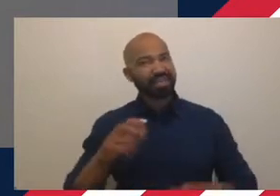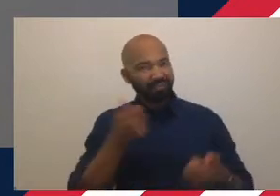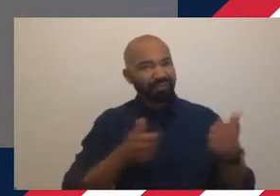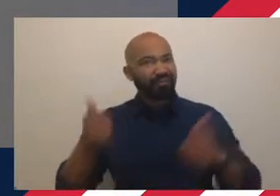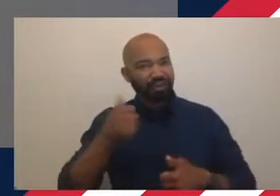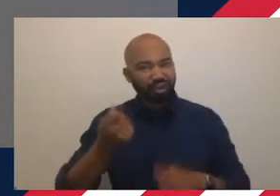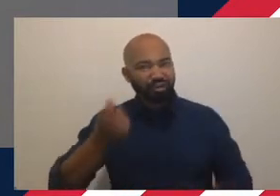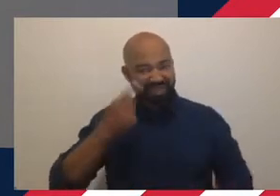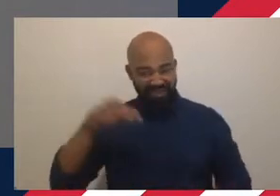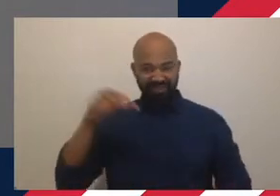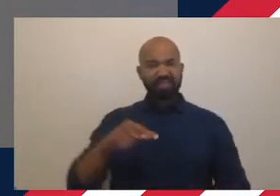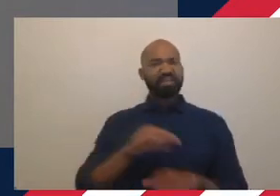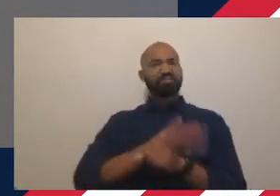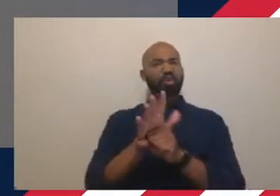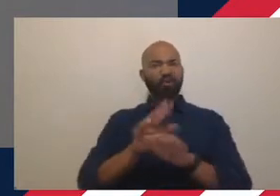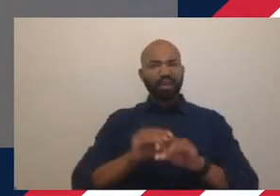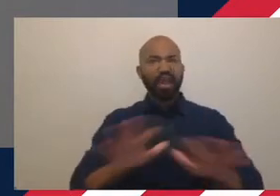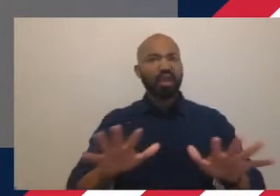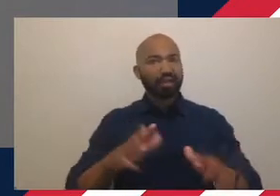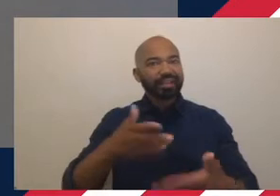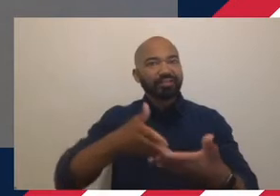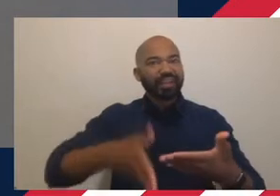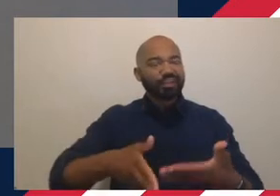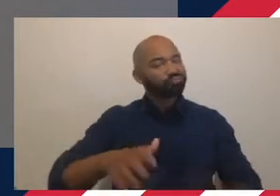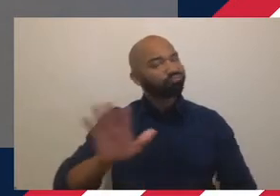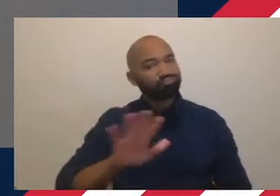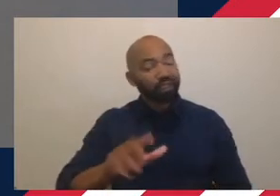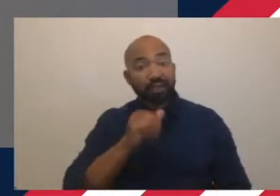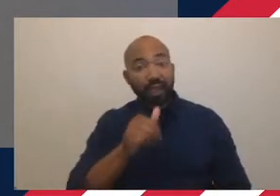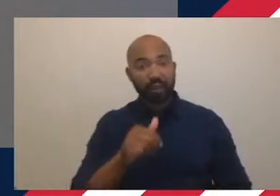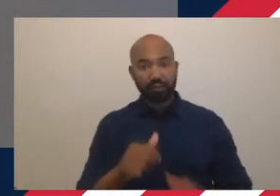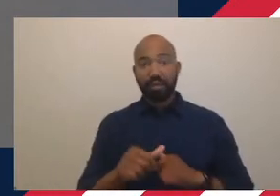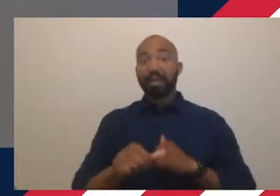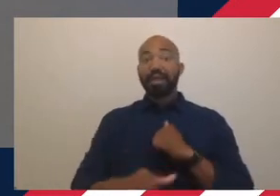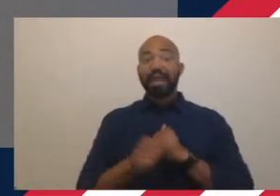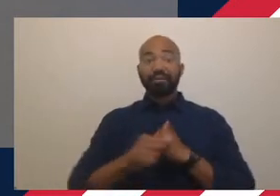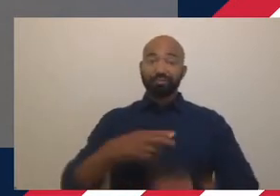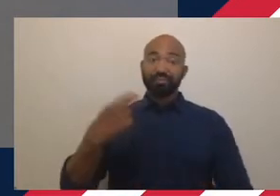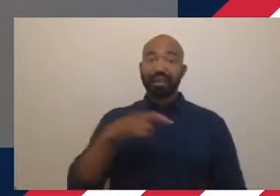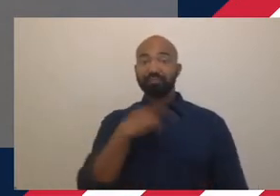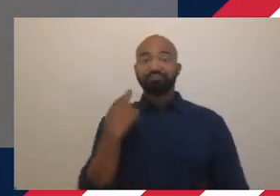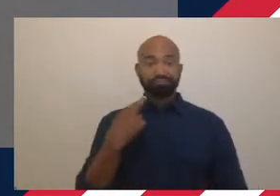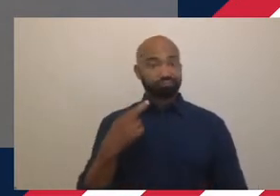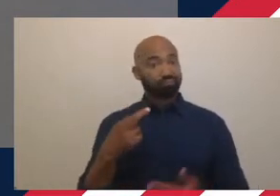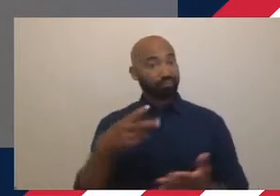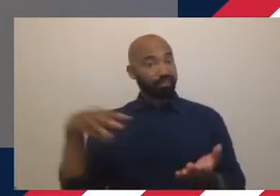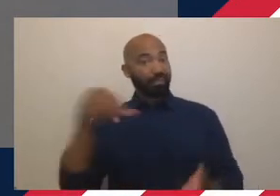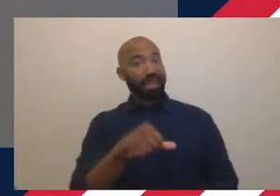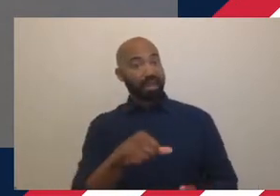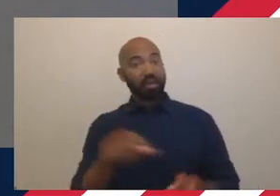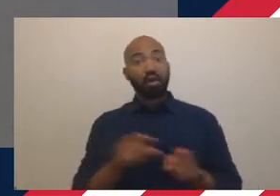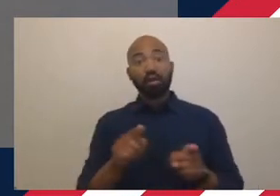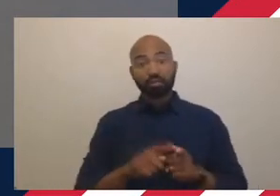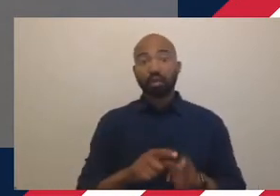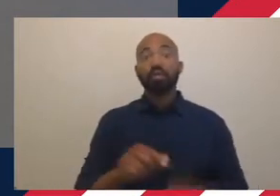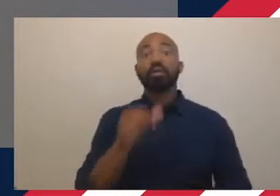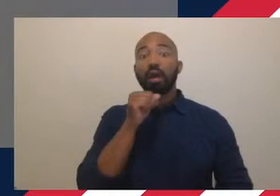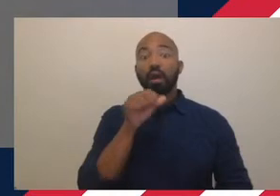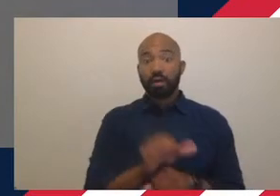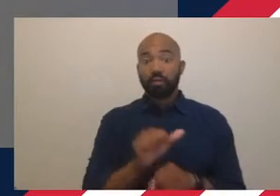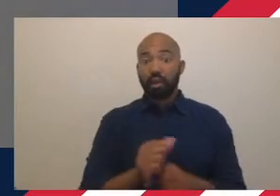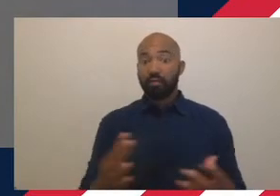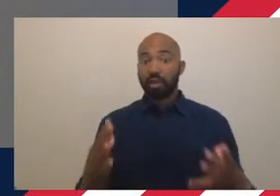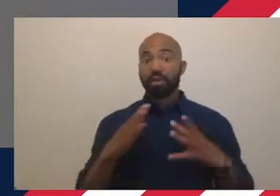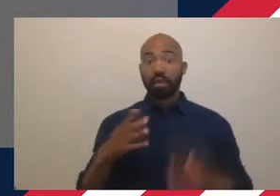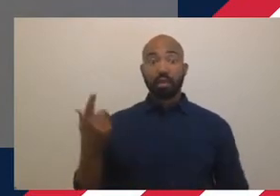isn't over and hazard pay must continue along with extended unemployment benefits for workers who are impacted by this